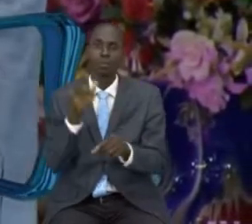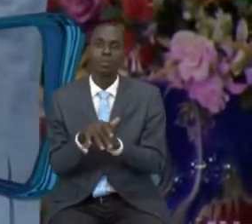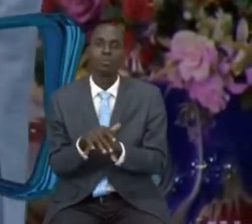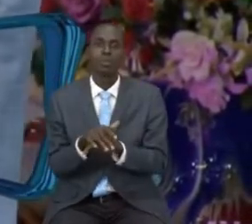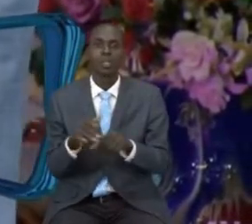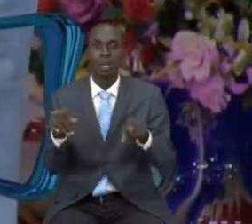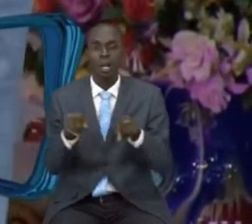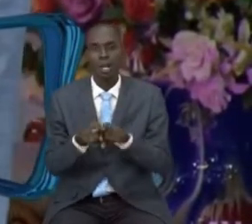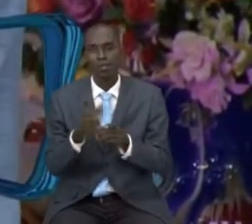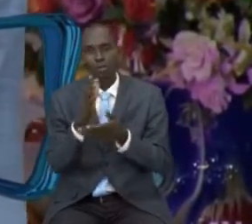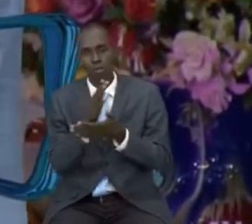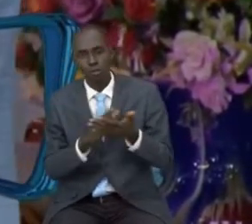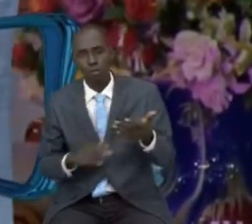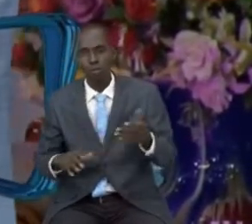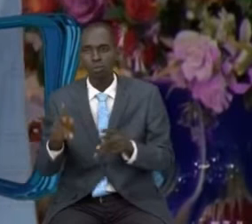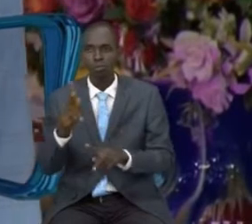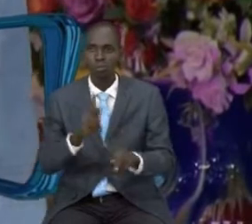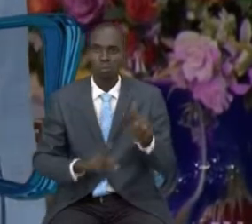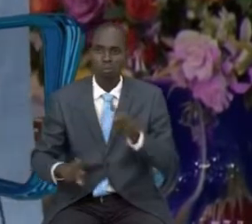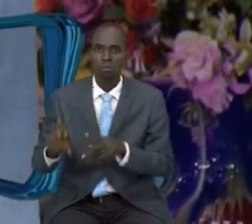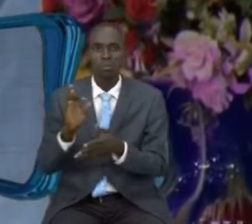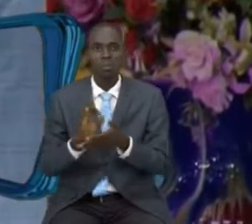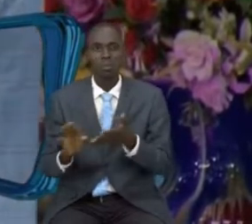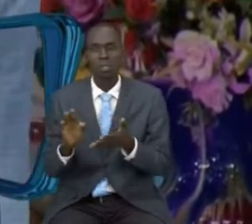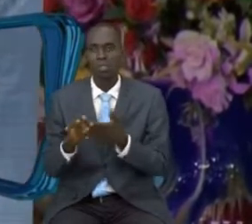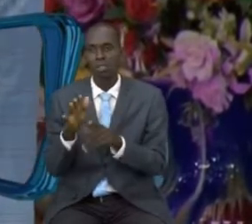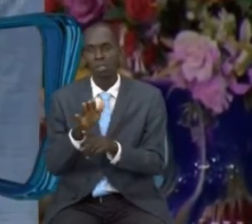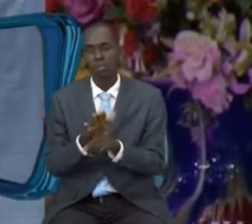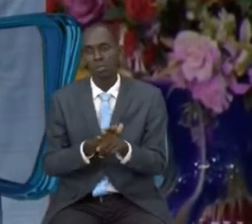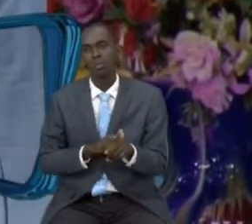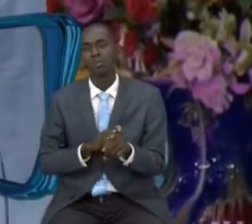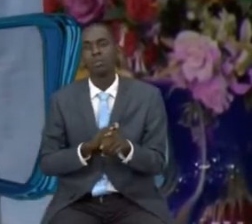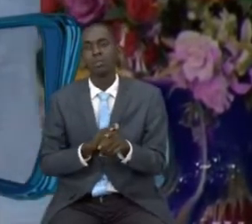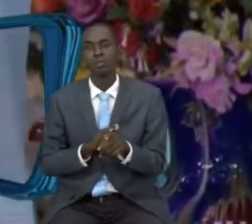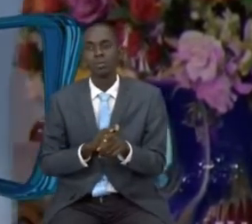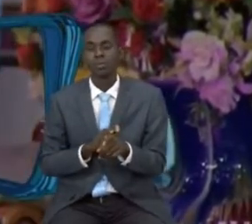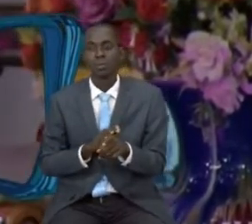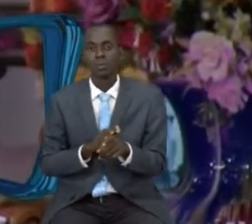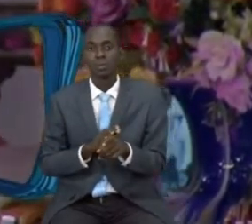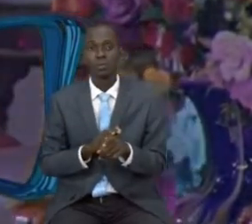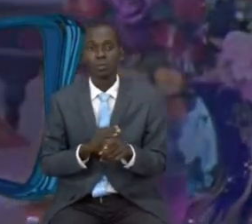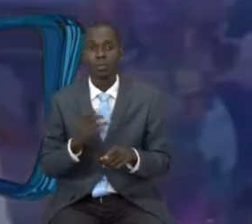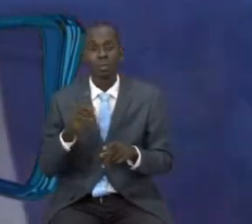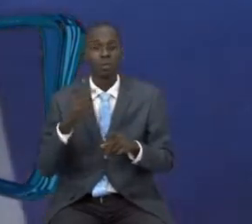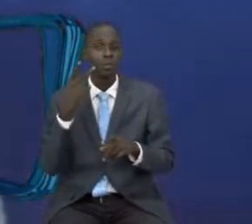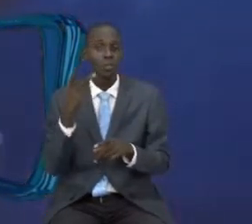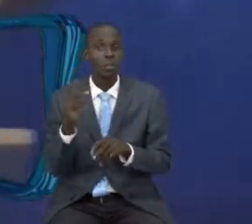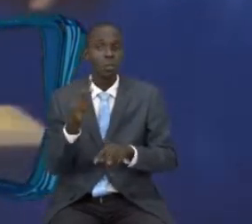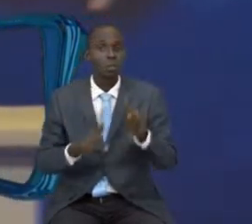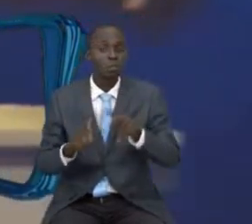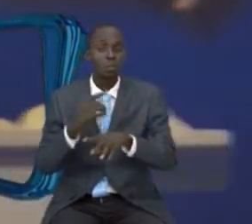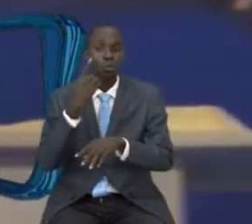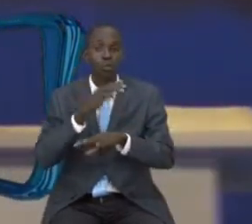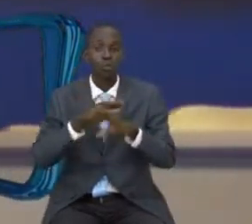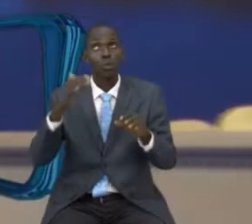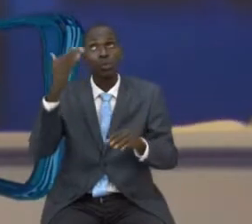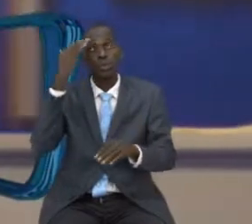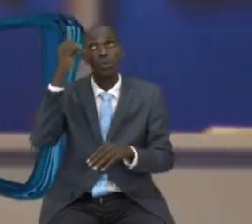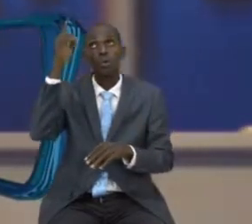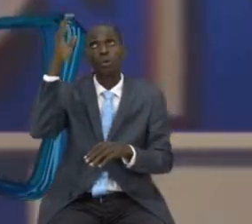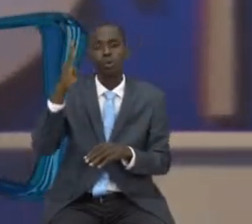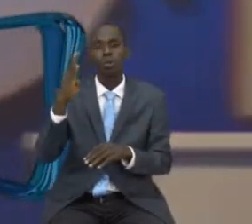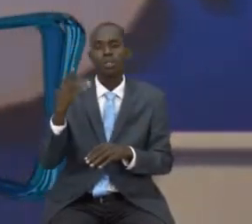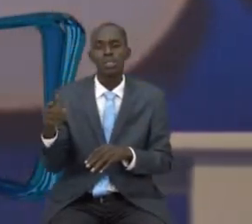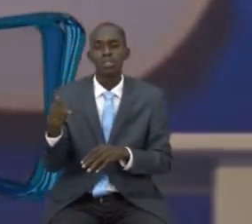as some men count slackness. The people who do not know God, they